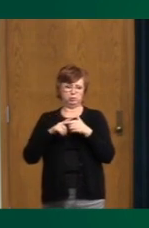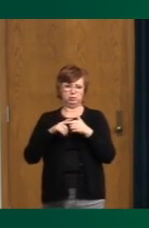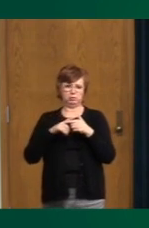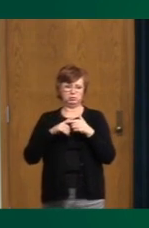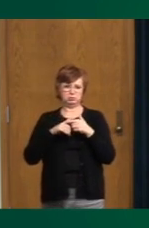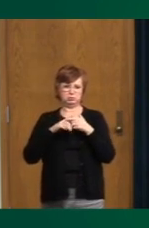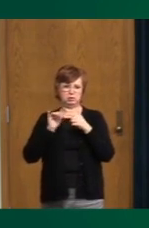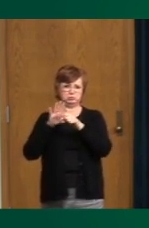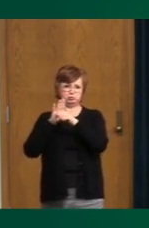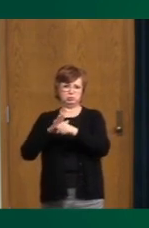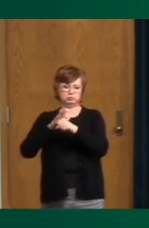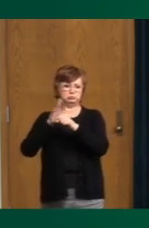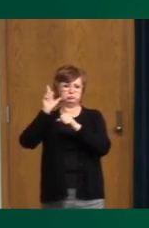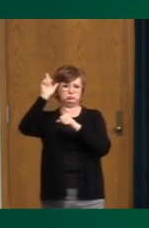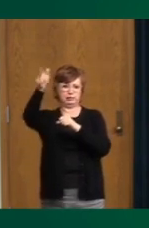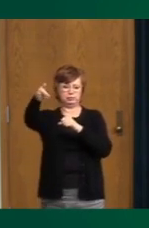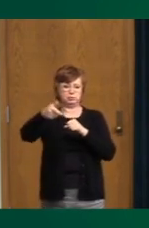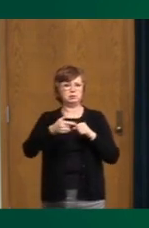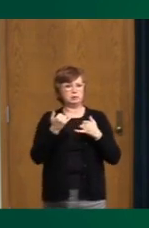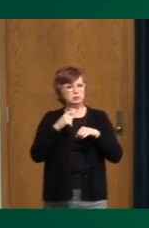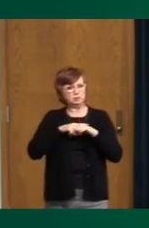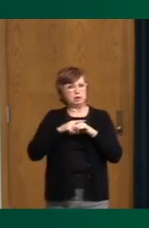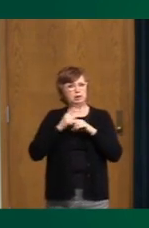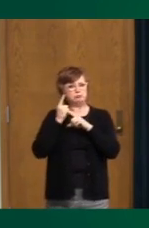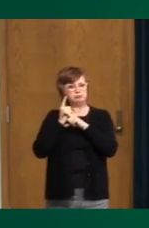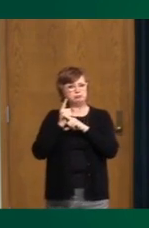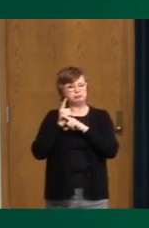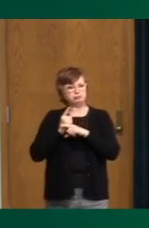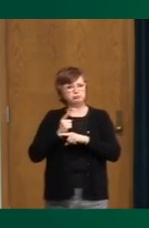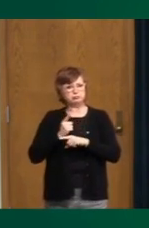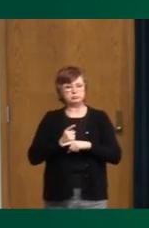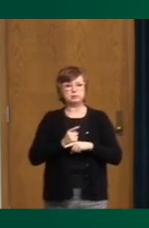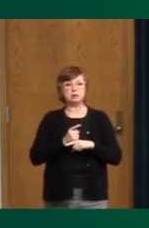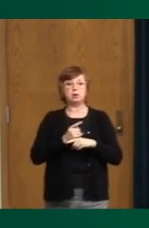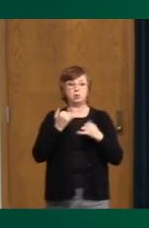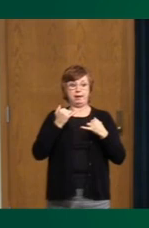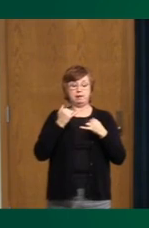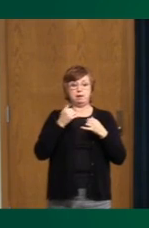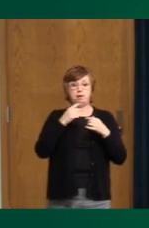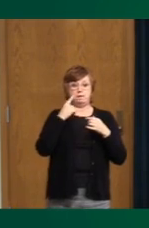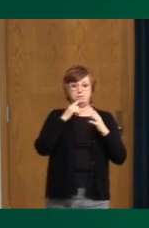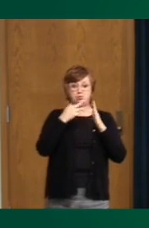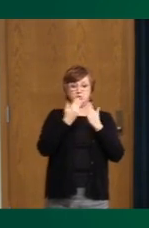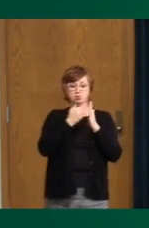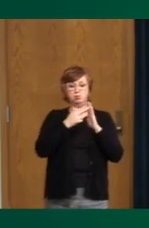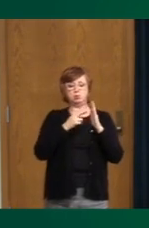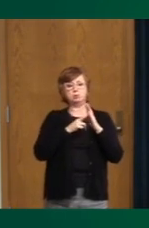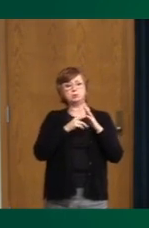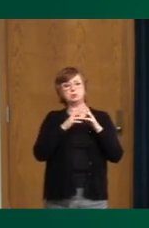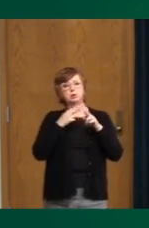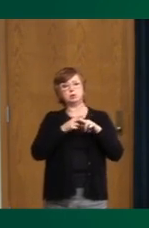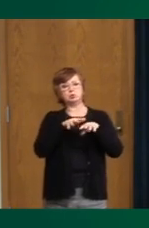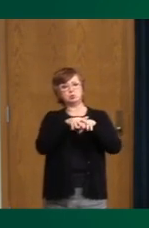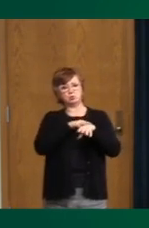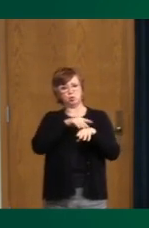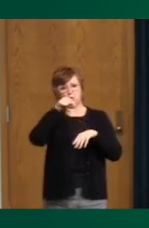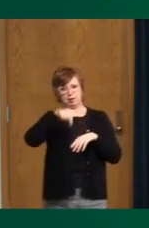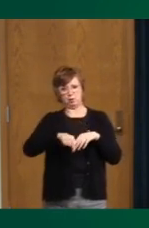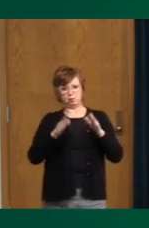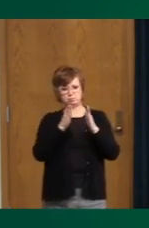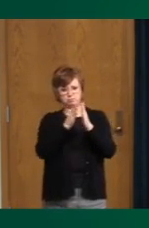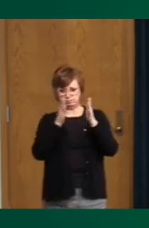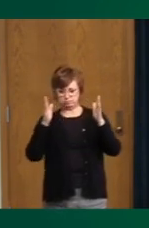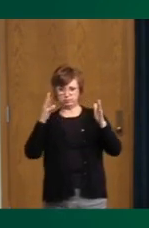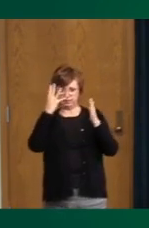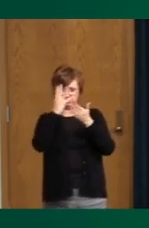conversation and this COVID response. What this is a slowdown versus a lockdown, and there is a responsibility for all of us to